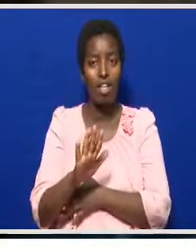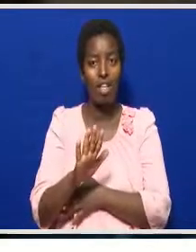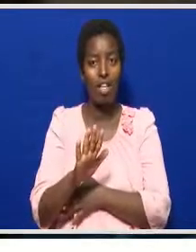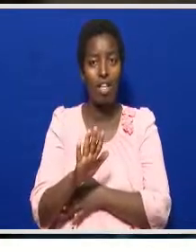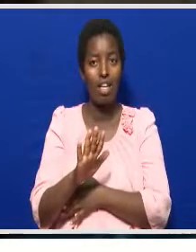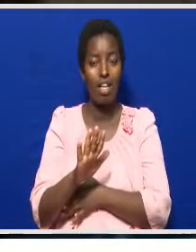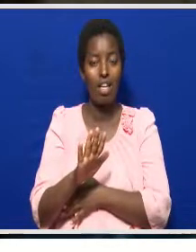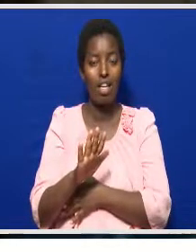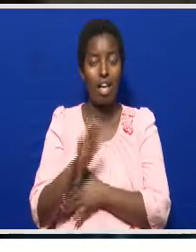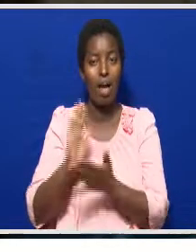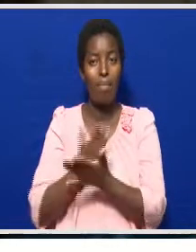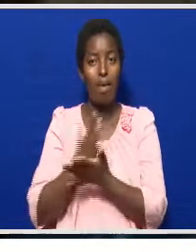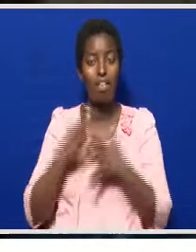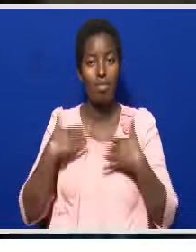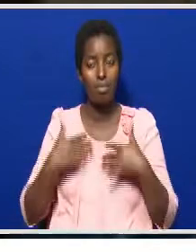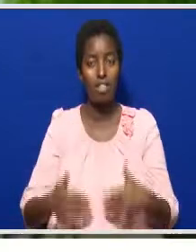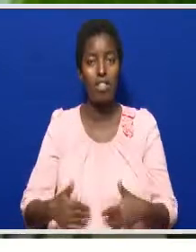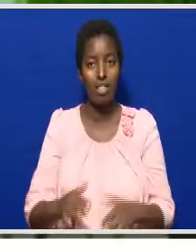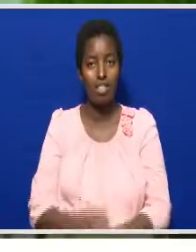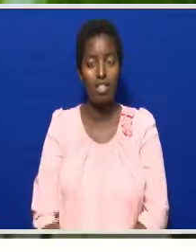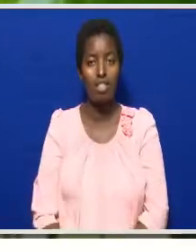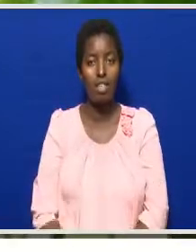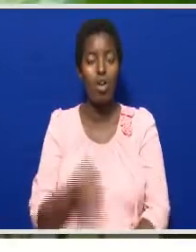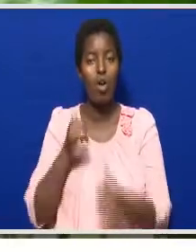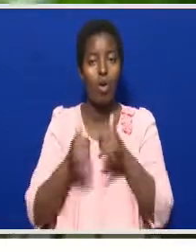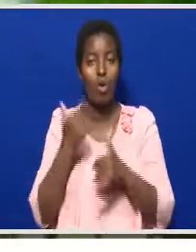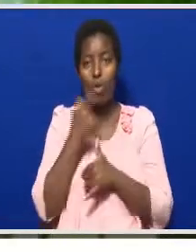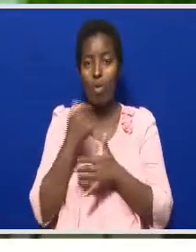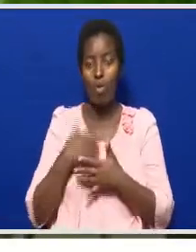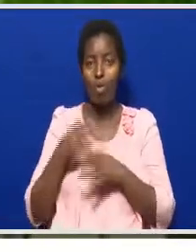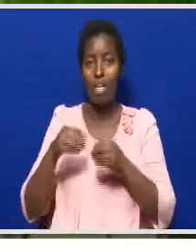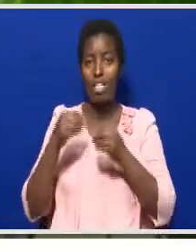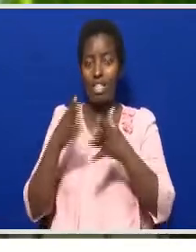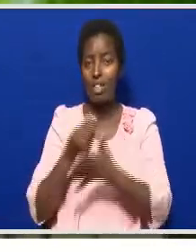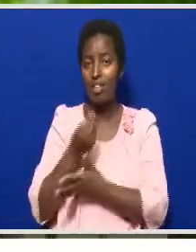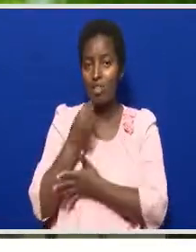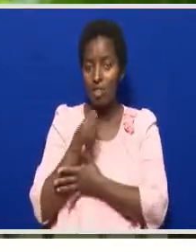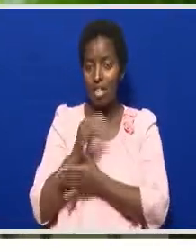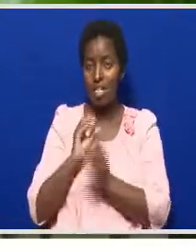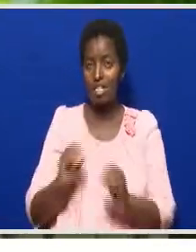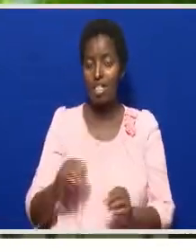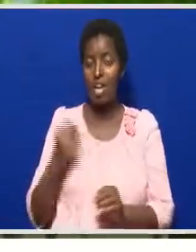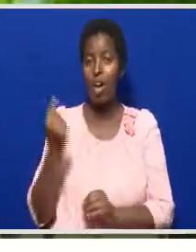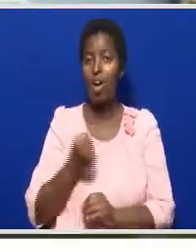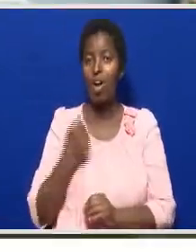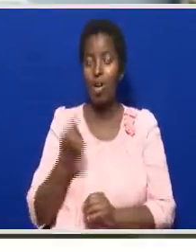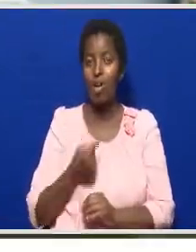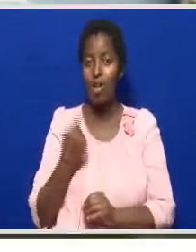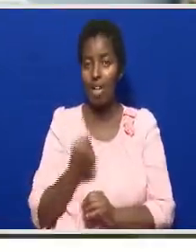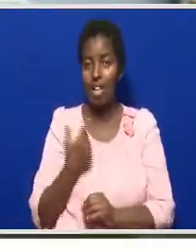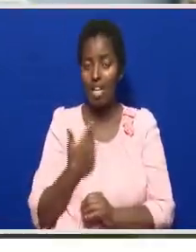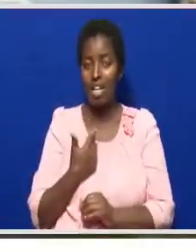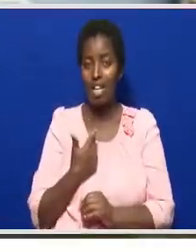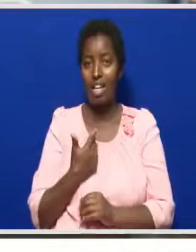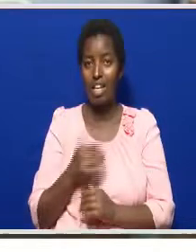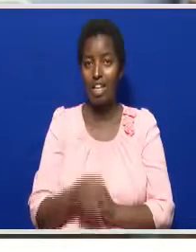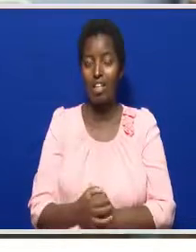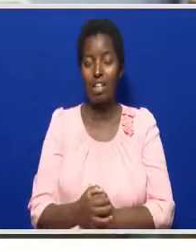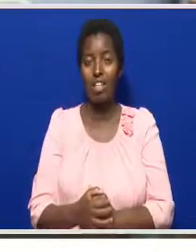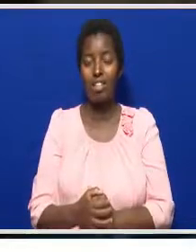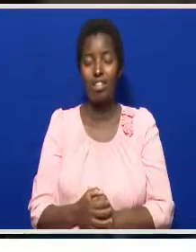we are treating them like surgical patients who we cannot give food. They are currently on oral sips.